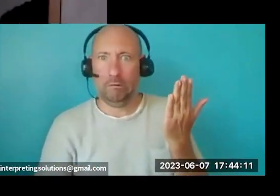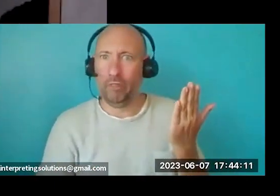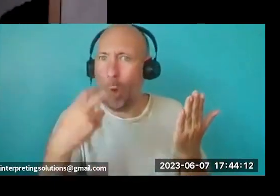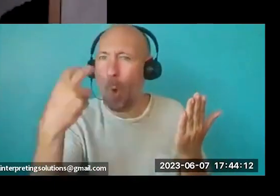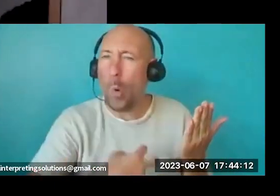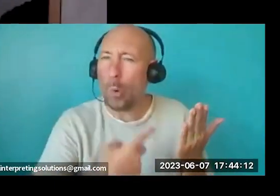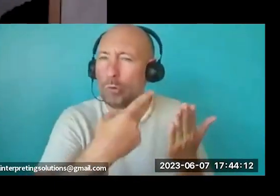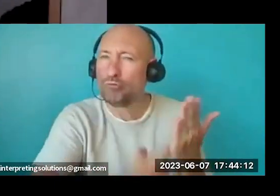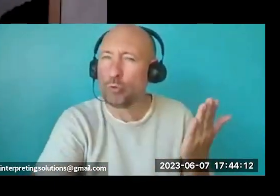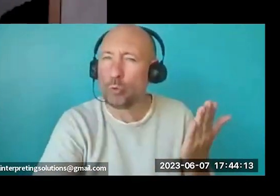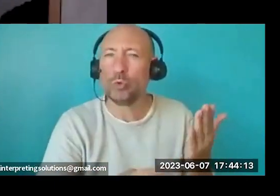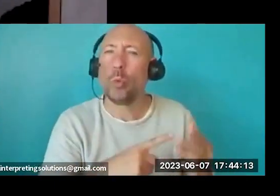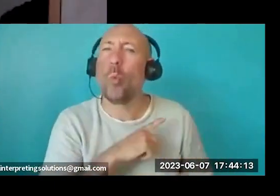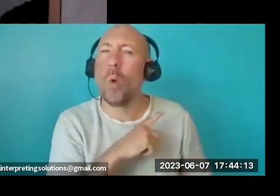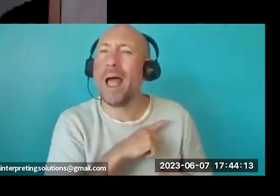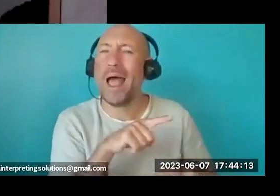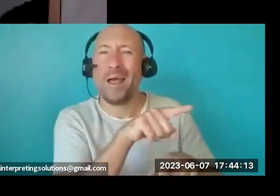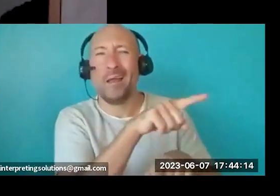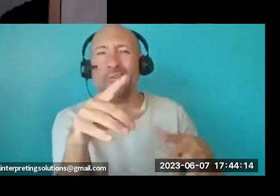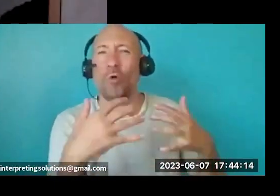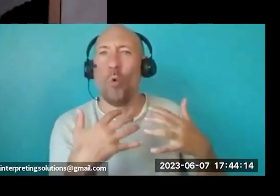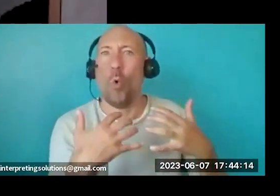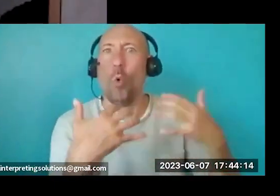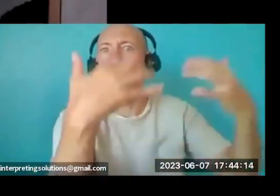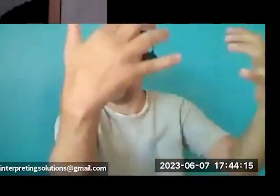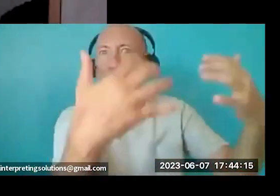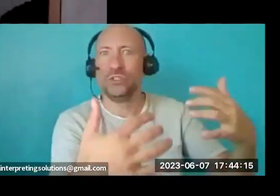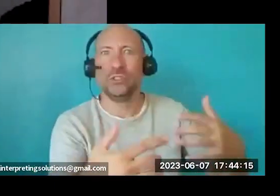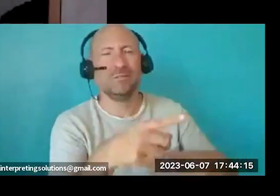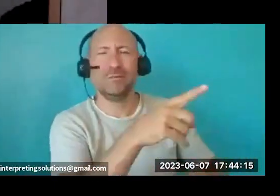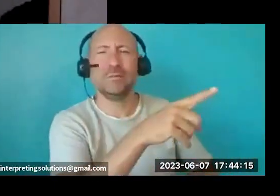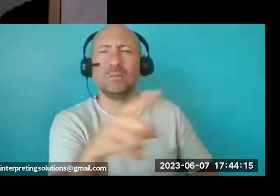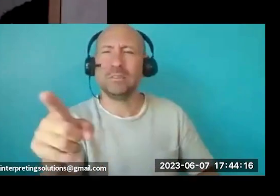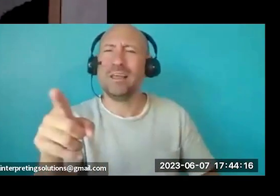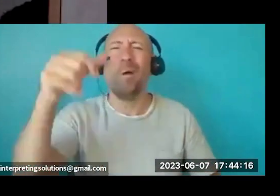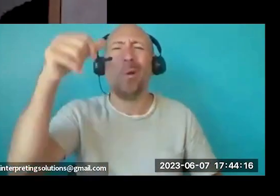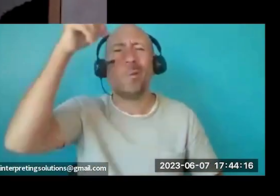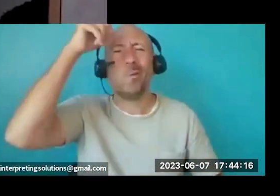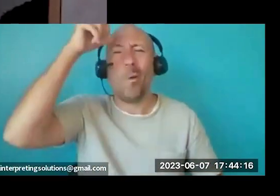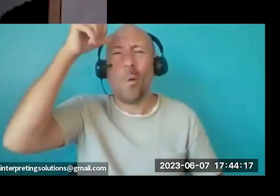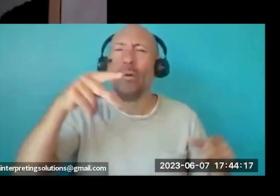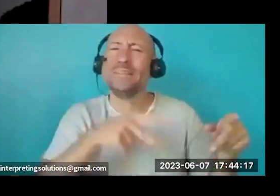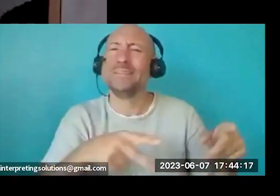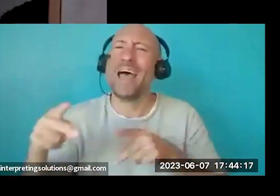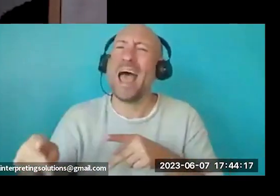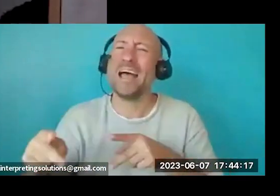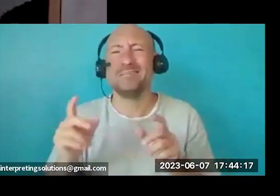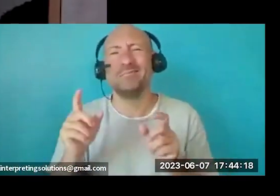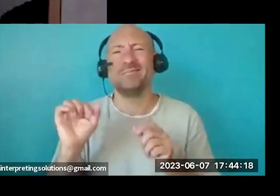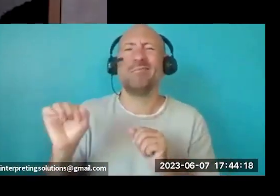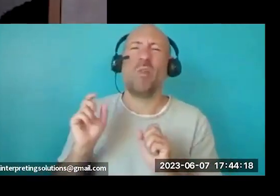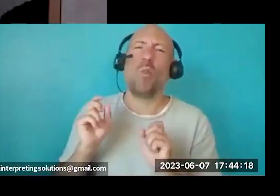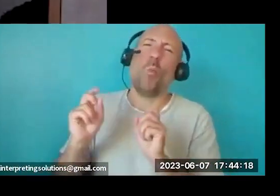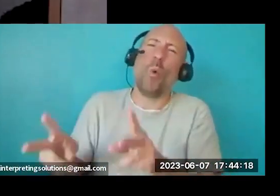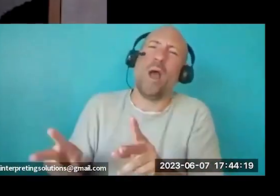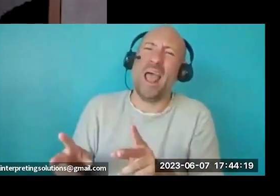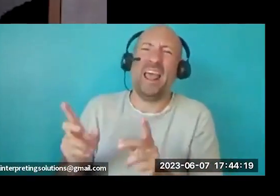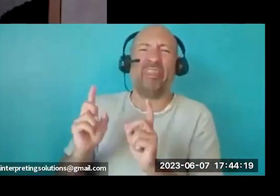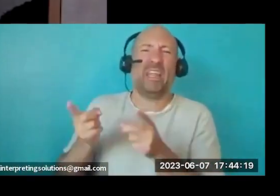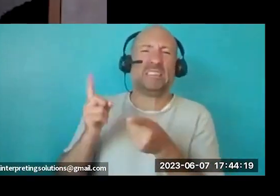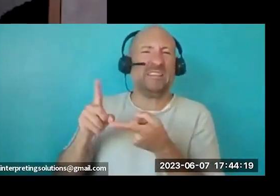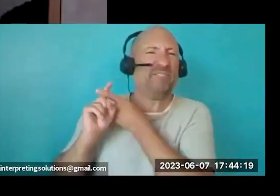very conditioned to experience dance in a certain way. And so I think for me, creative access is really